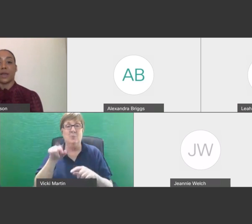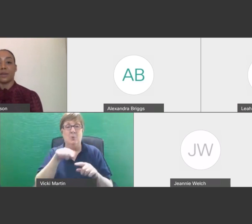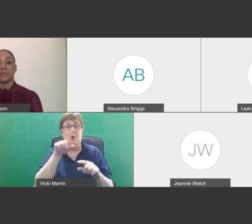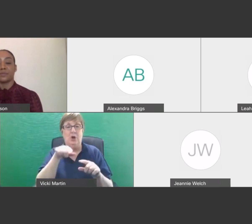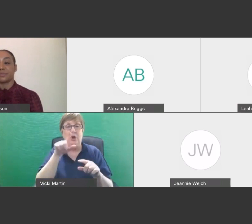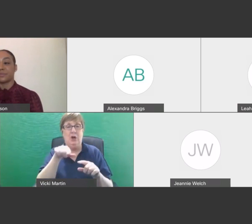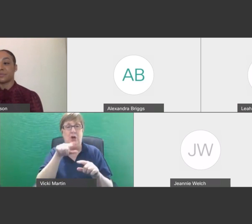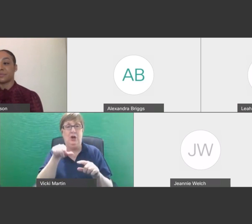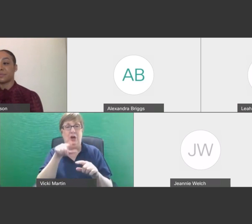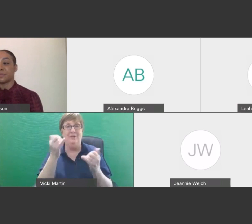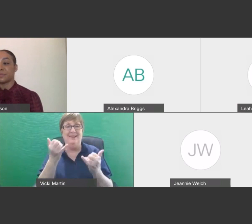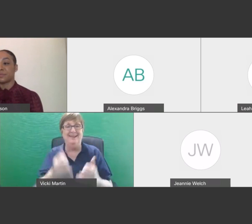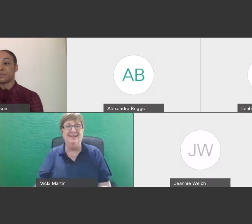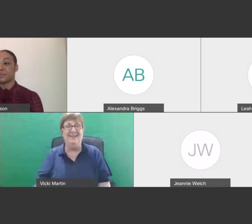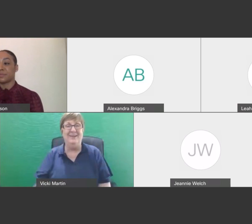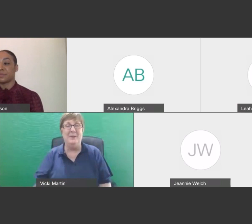Okay.